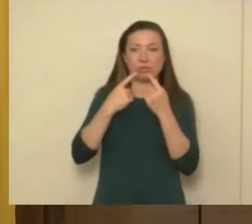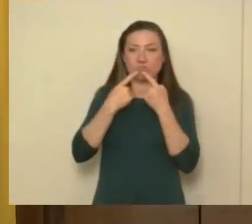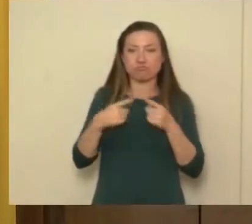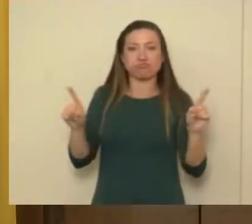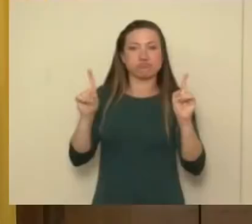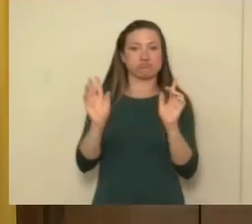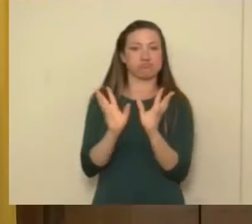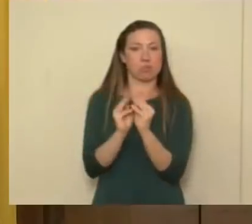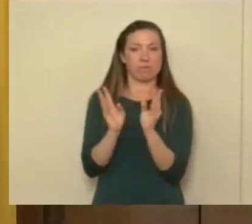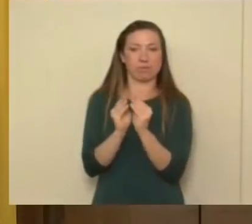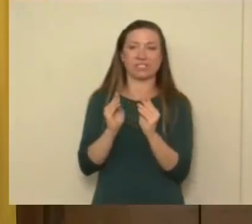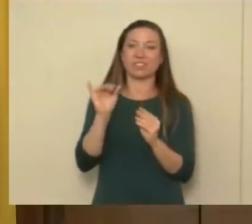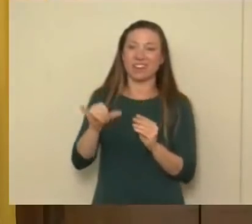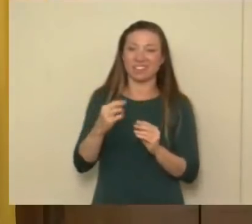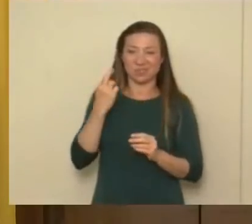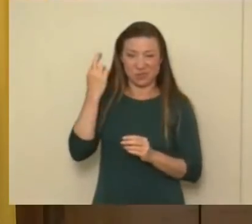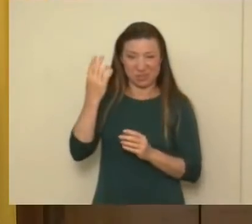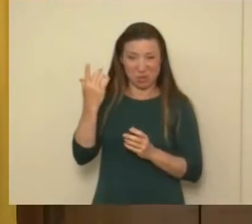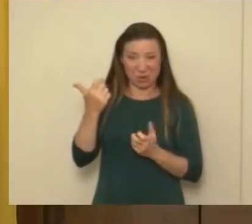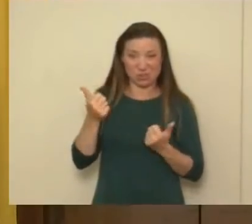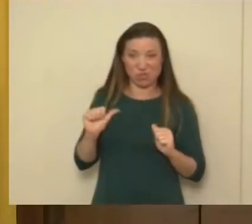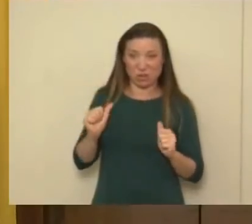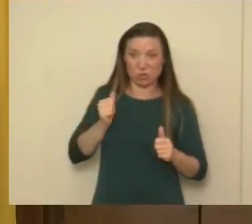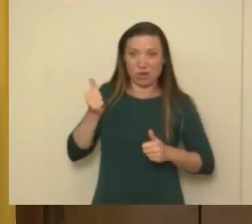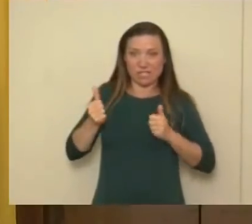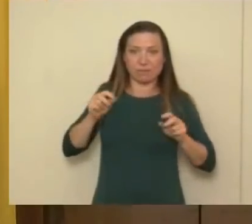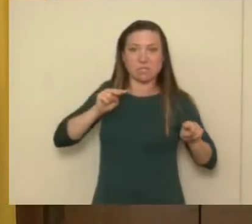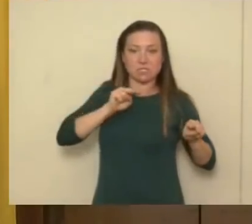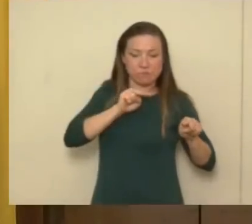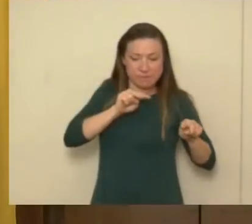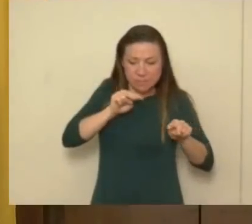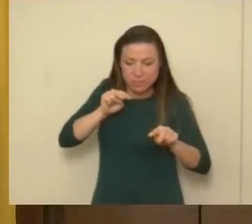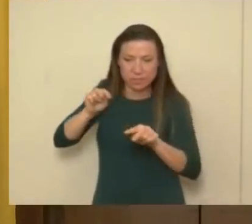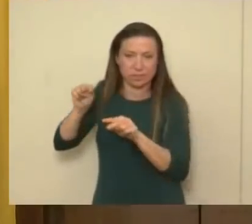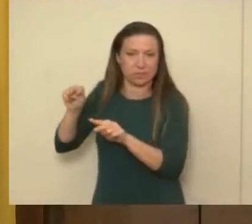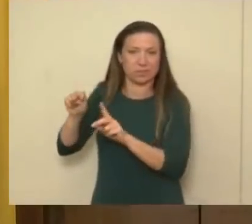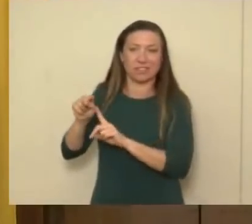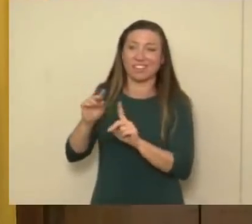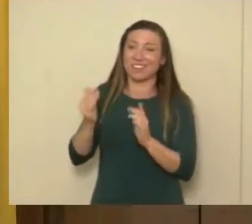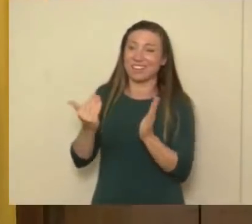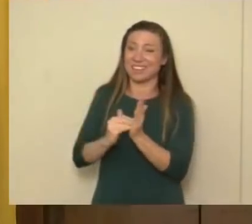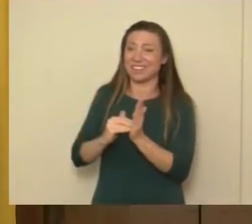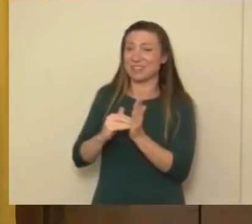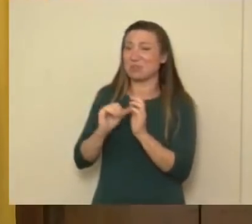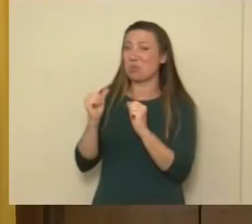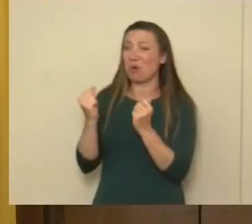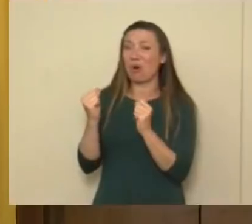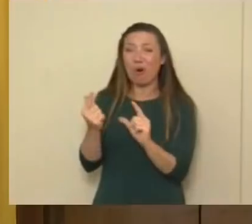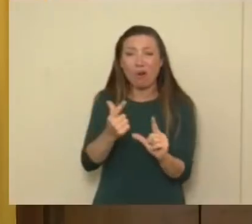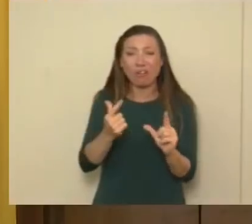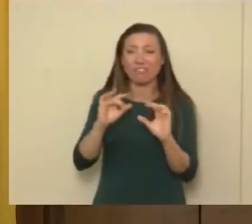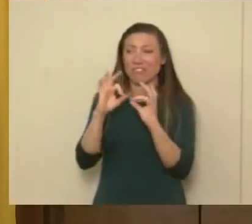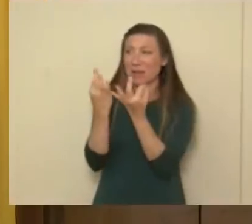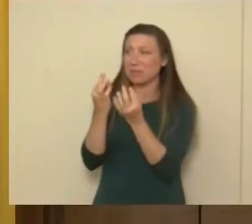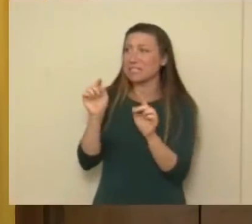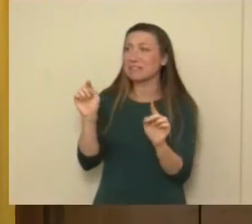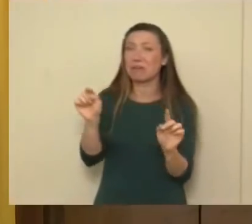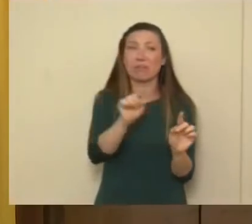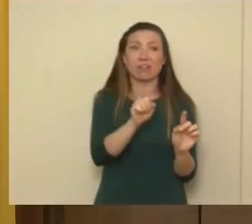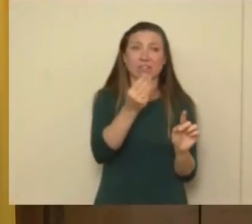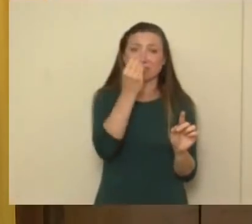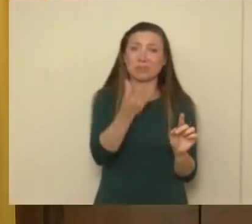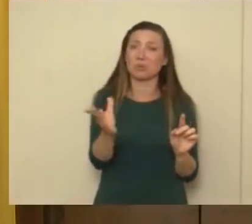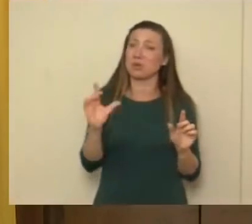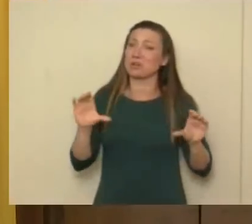with surveillance. So thank you again. And to all those families, we are doing everything we know to do based on science,